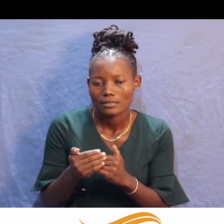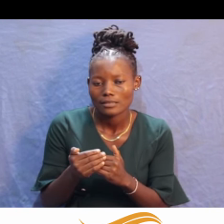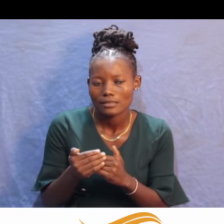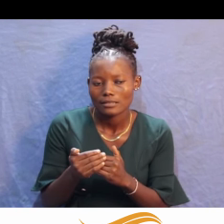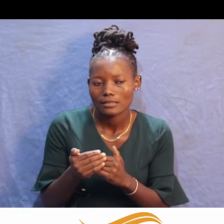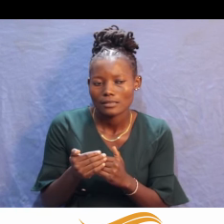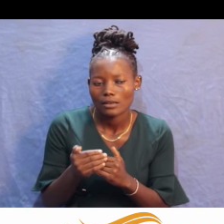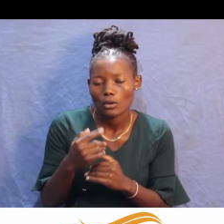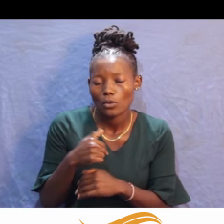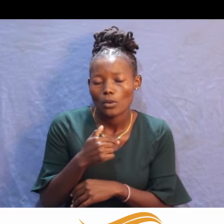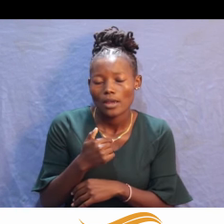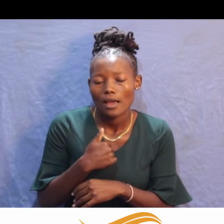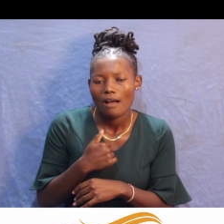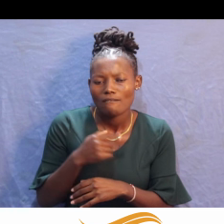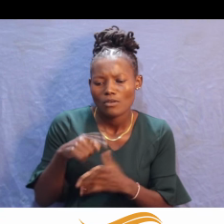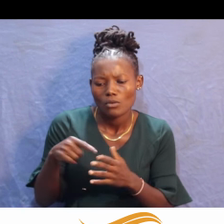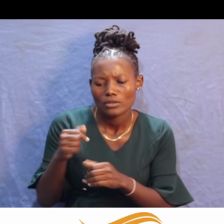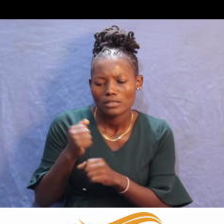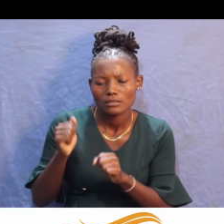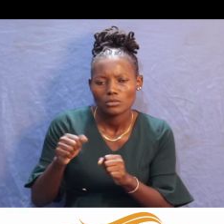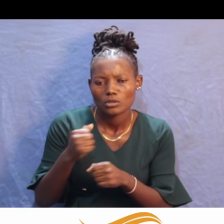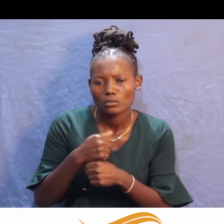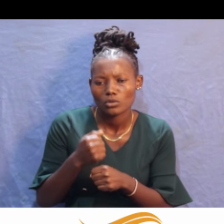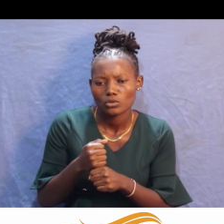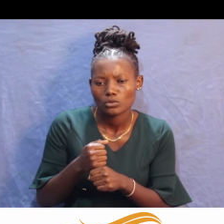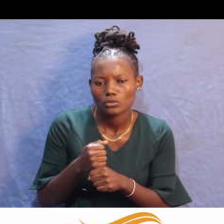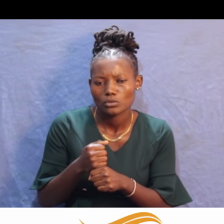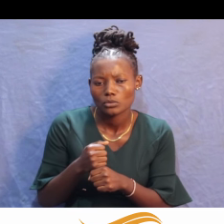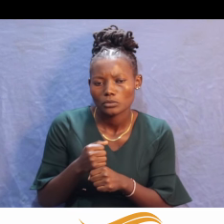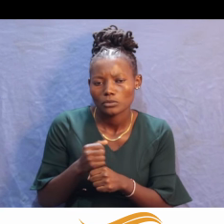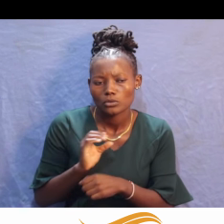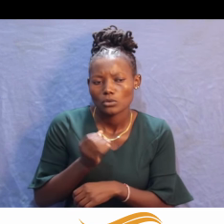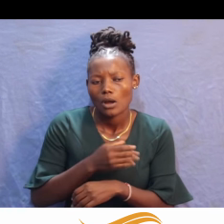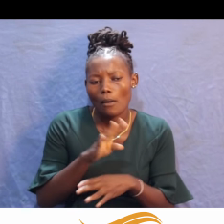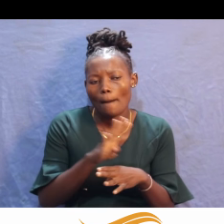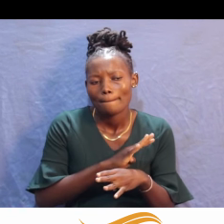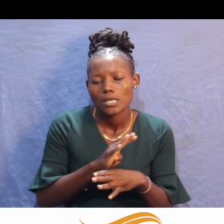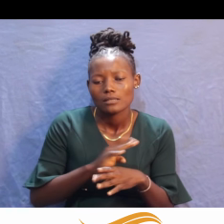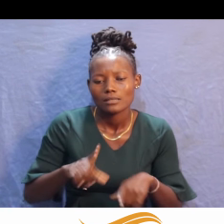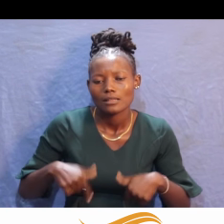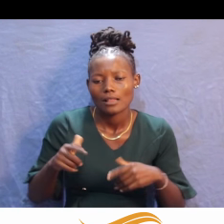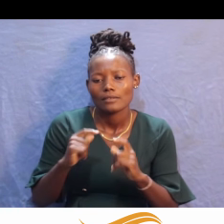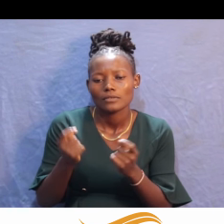that's occurring due to our sedentary and obesity lifestyle.